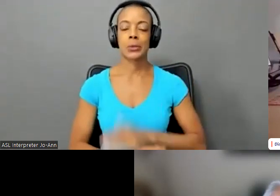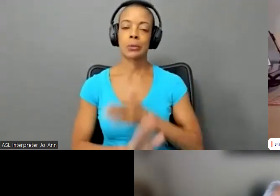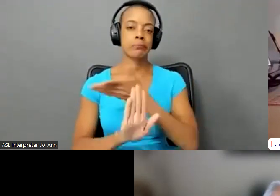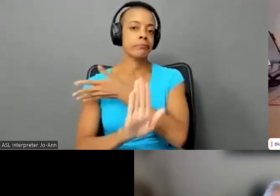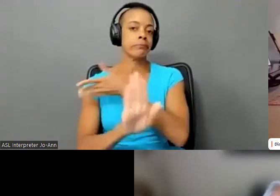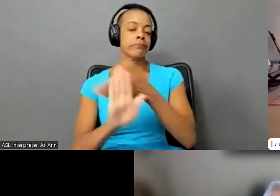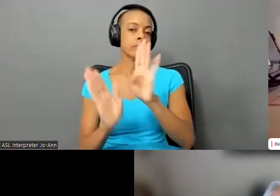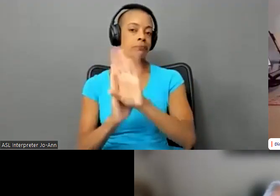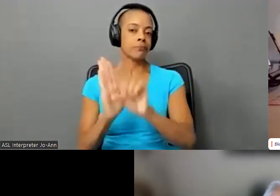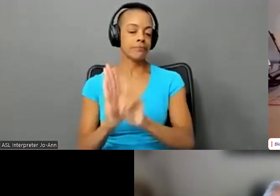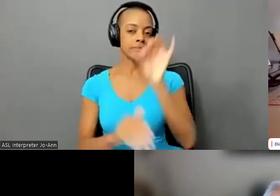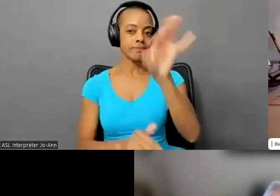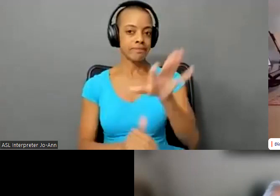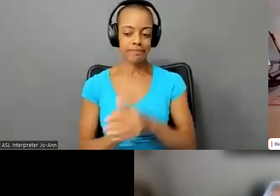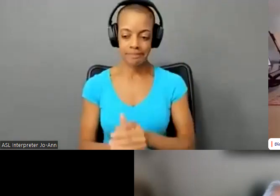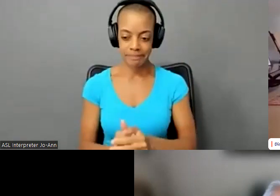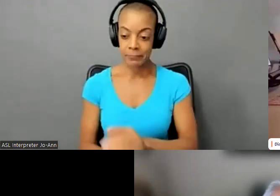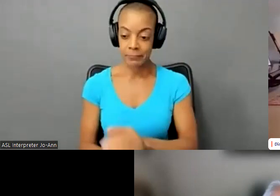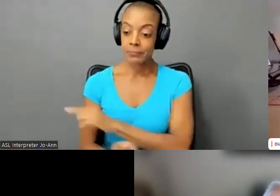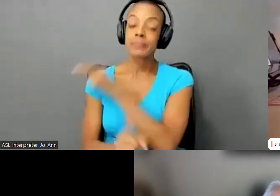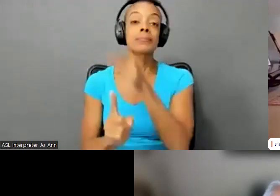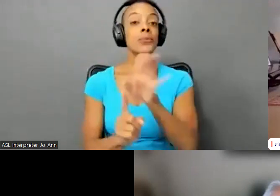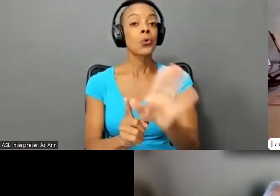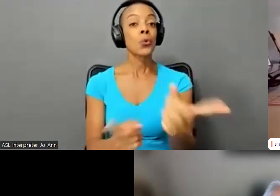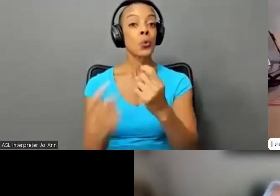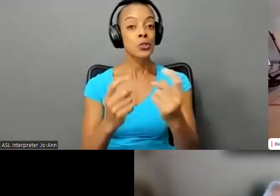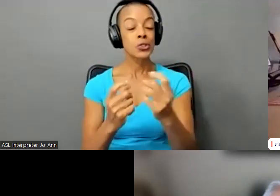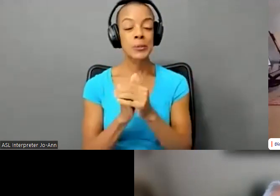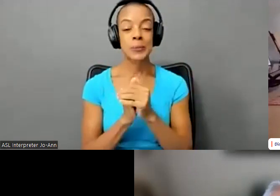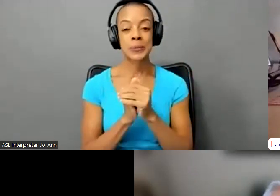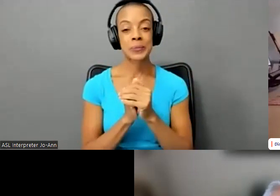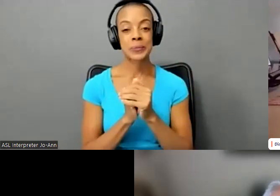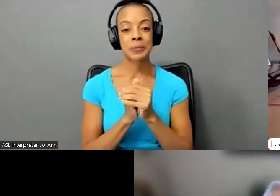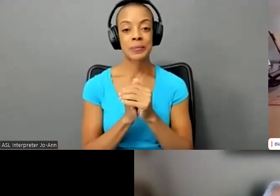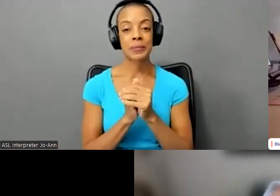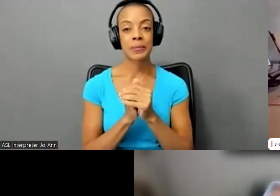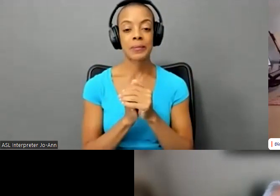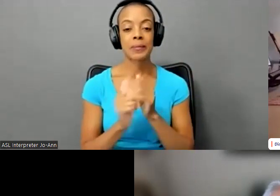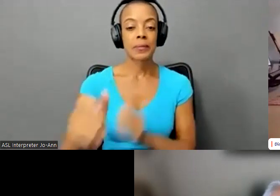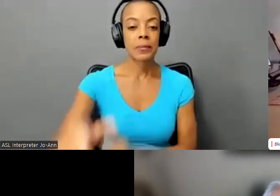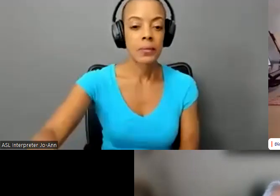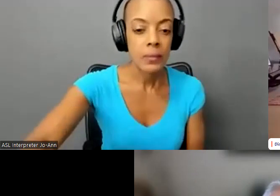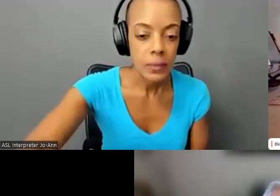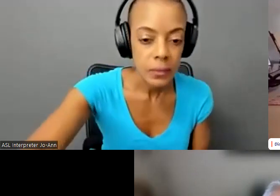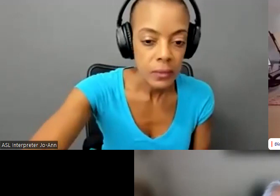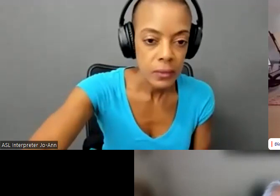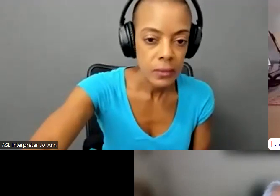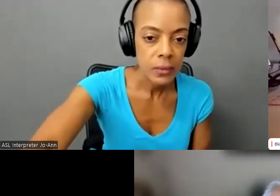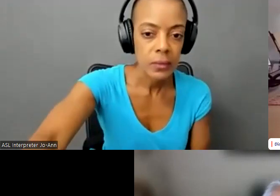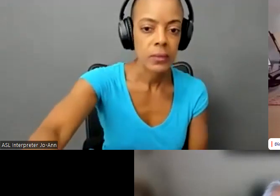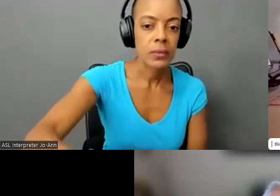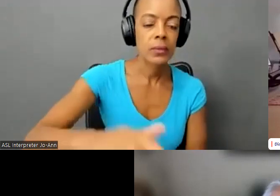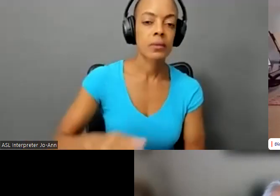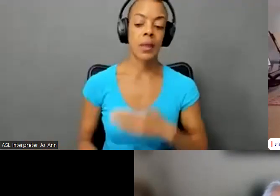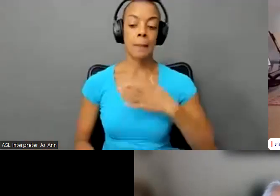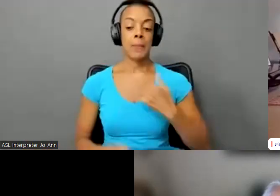for folks. Back to your question. I think from my perspective, and definitely from, I think, many